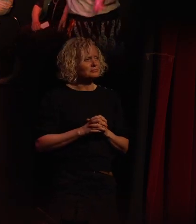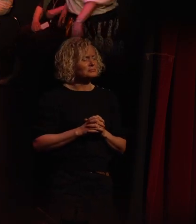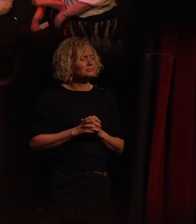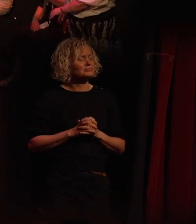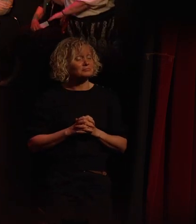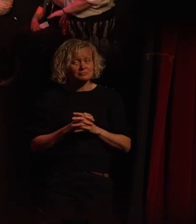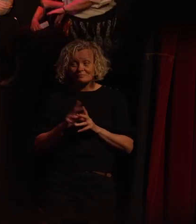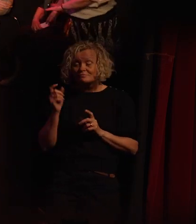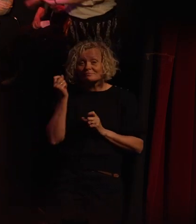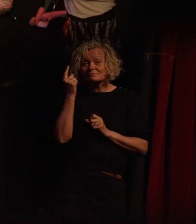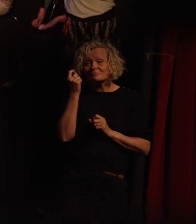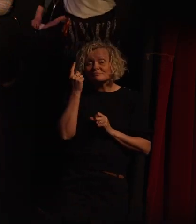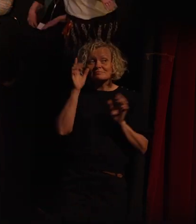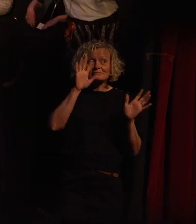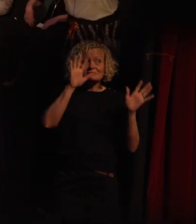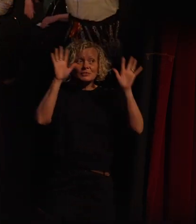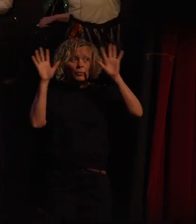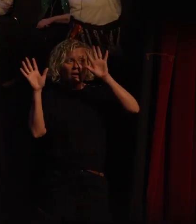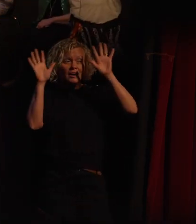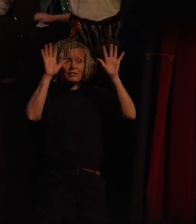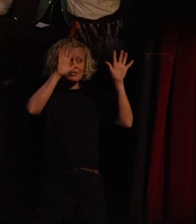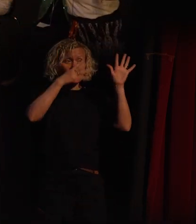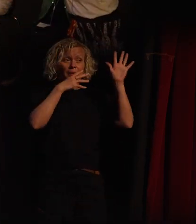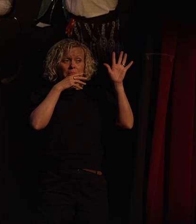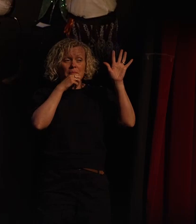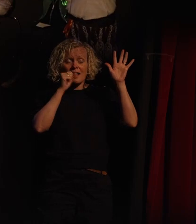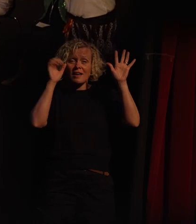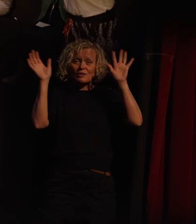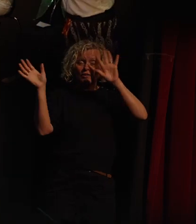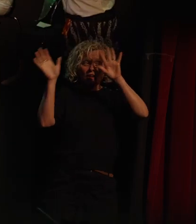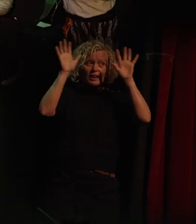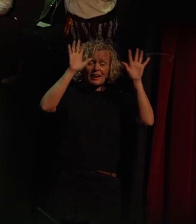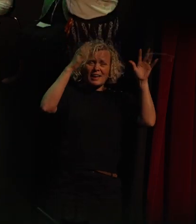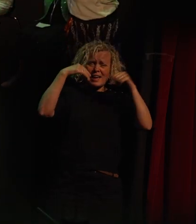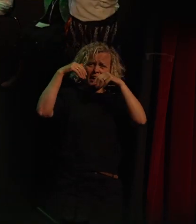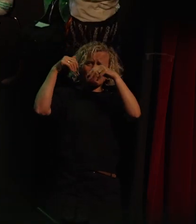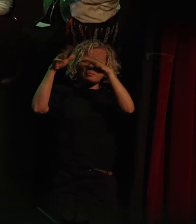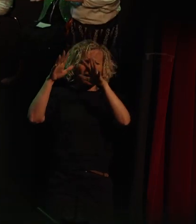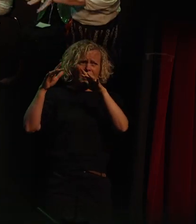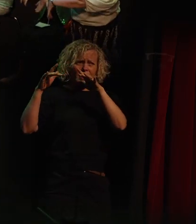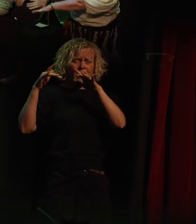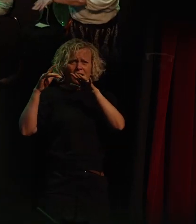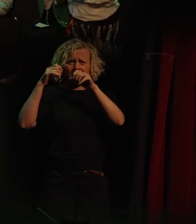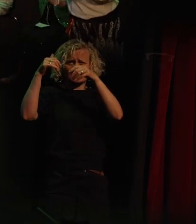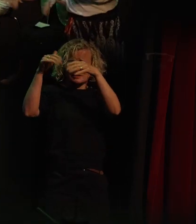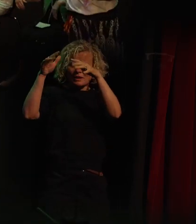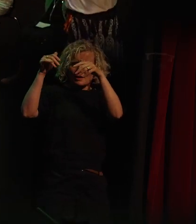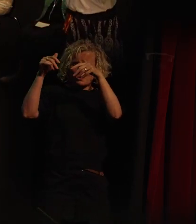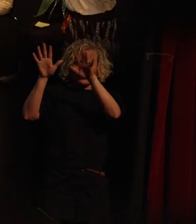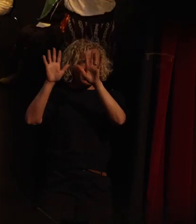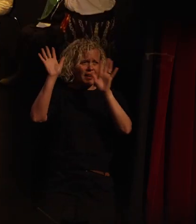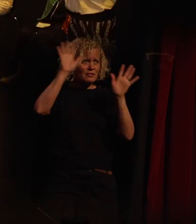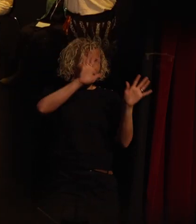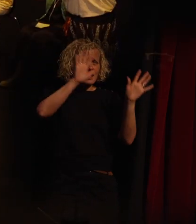picture. Wave. I'm gonna wave that man right out of my arms. I'm